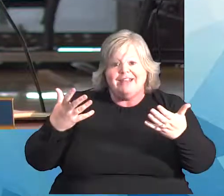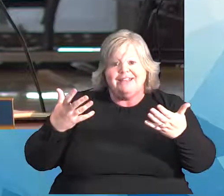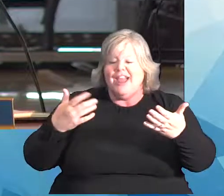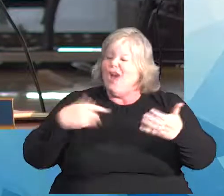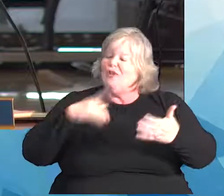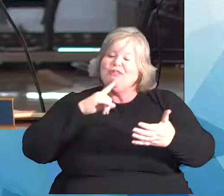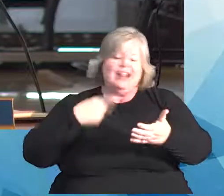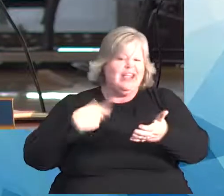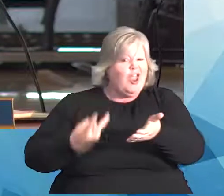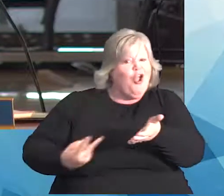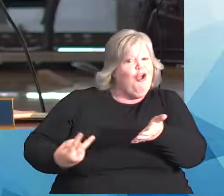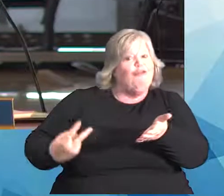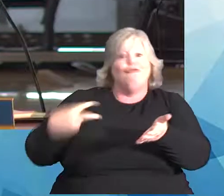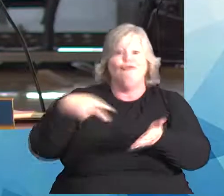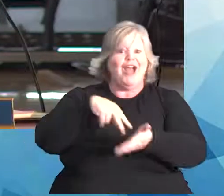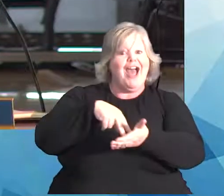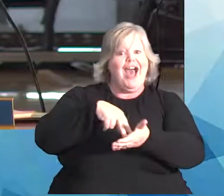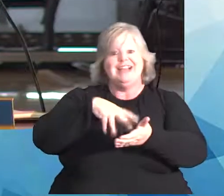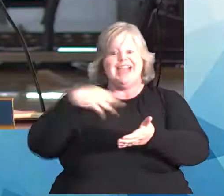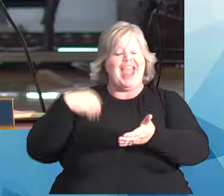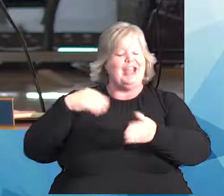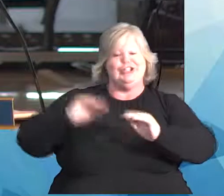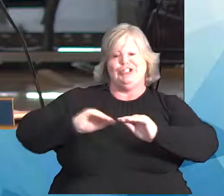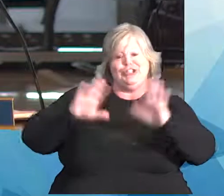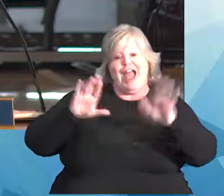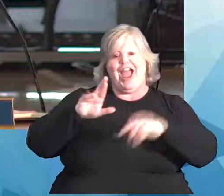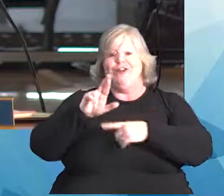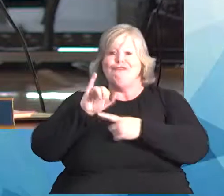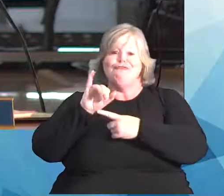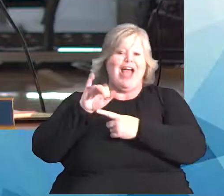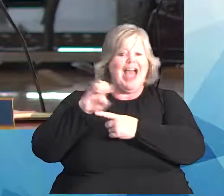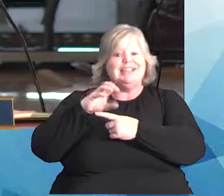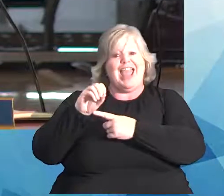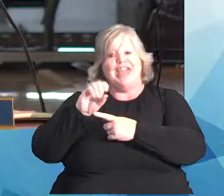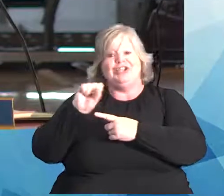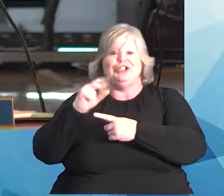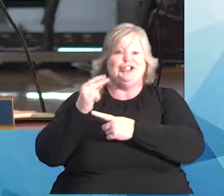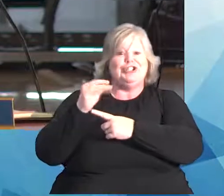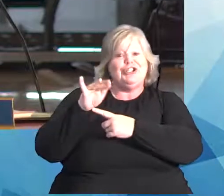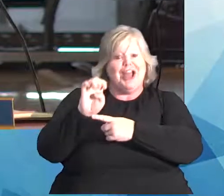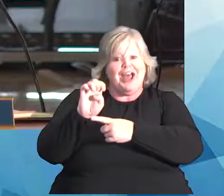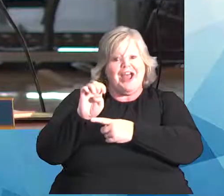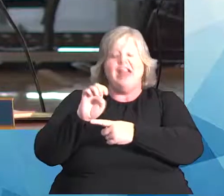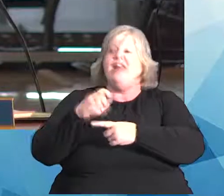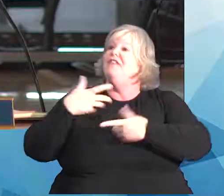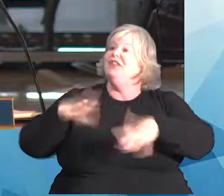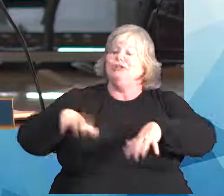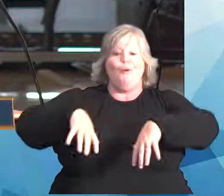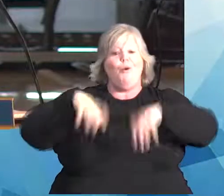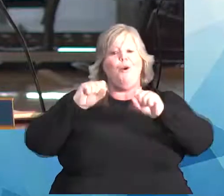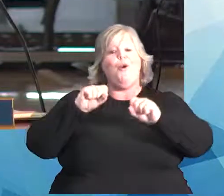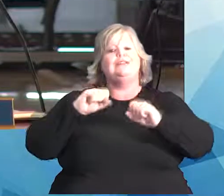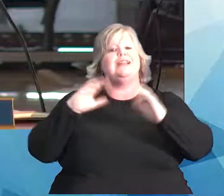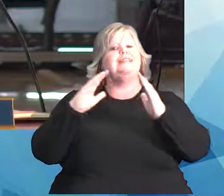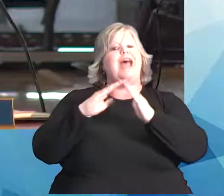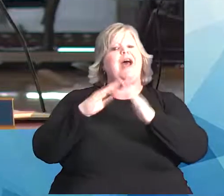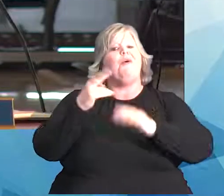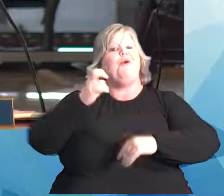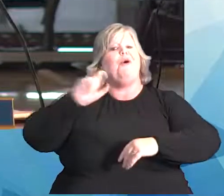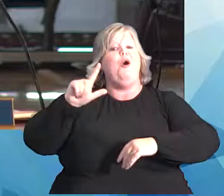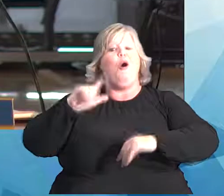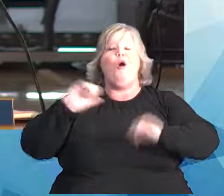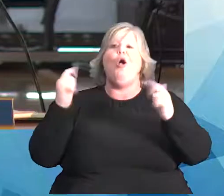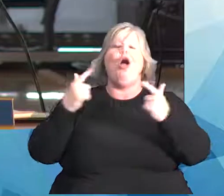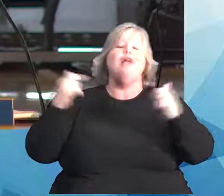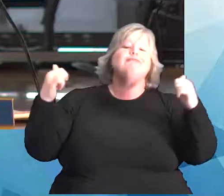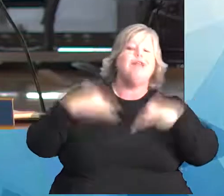and Shine. She also hosted town halls for staff and students to connect, meet, and talk with her this summer